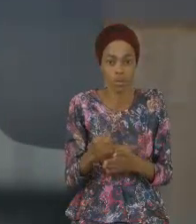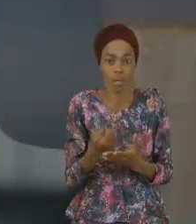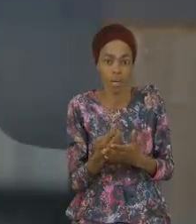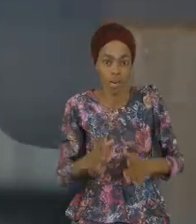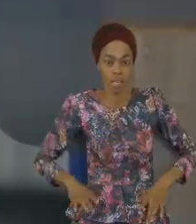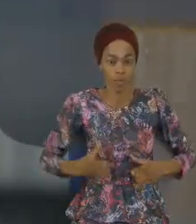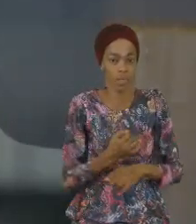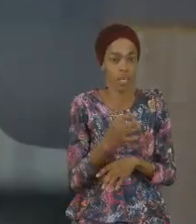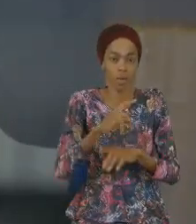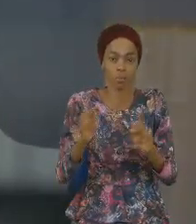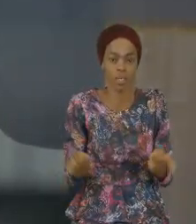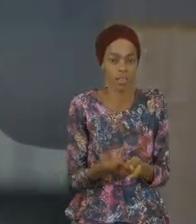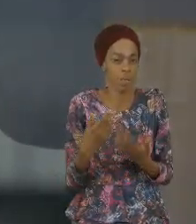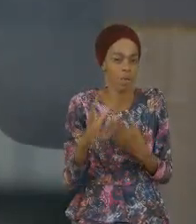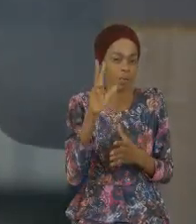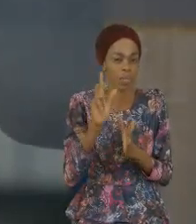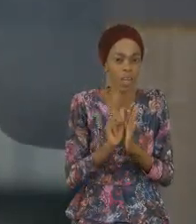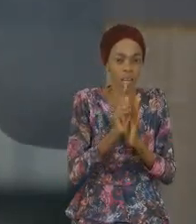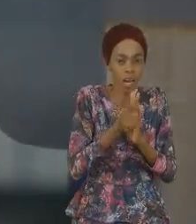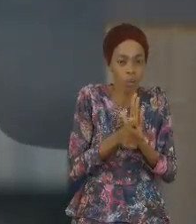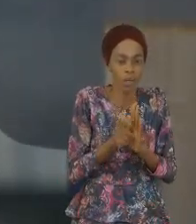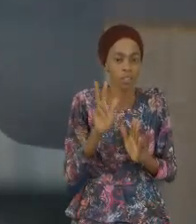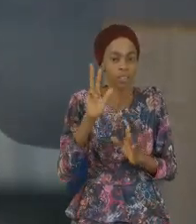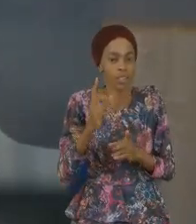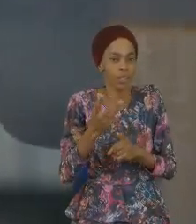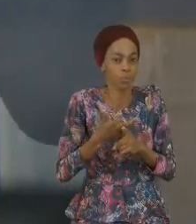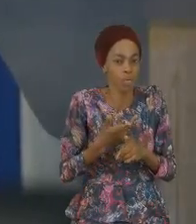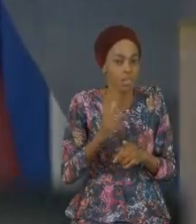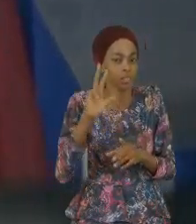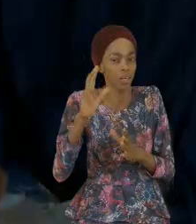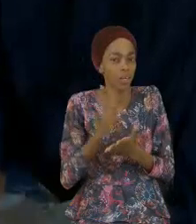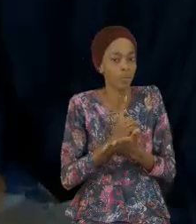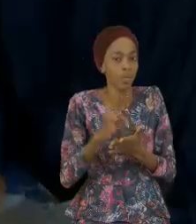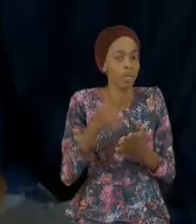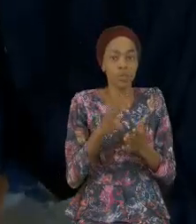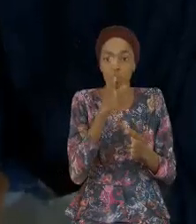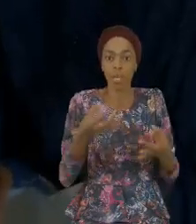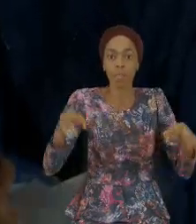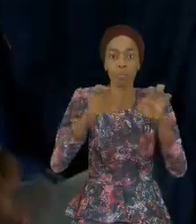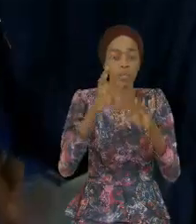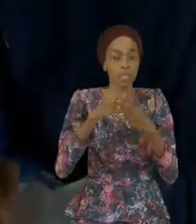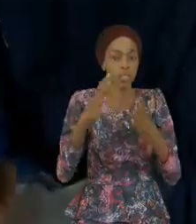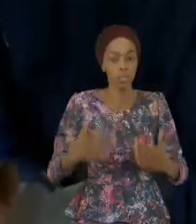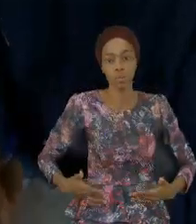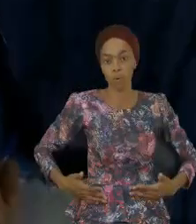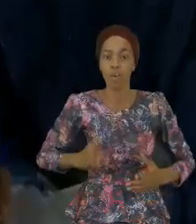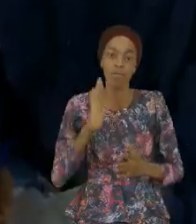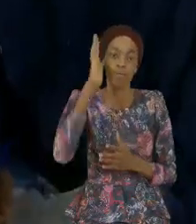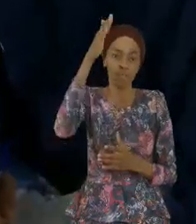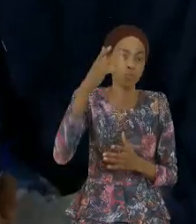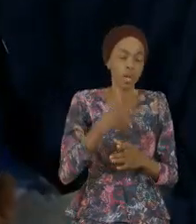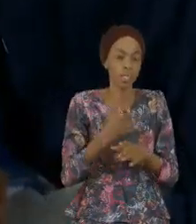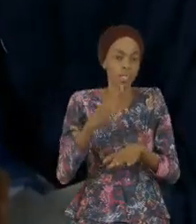3 weeks, 3 months is going to be significant in your future. And the time you spend, and the time we